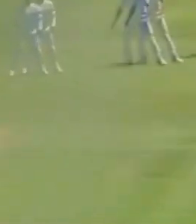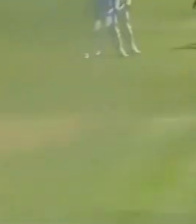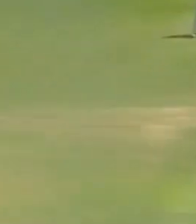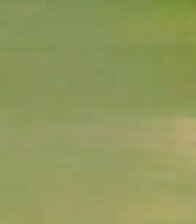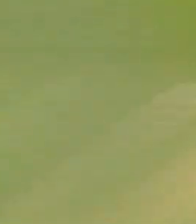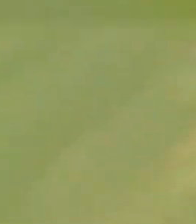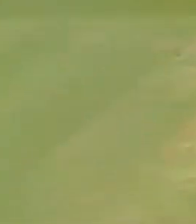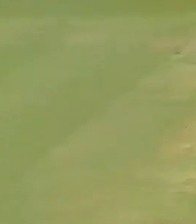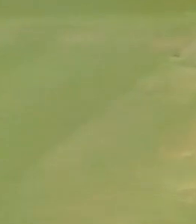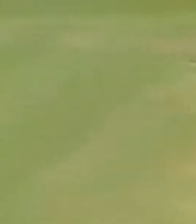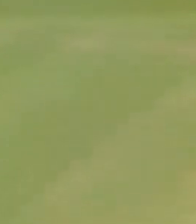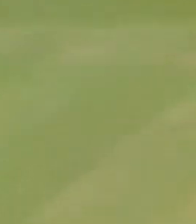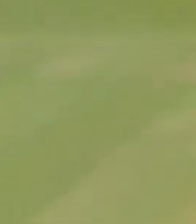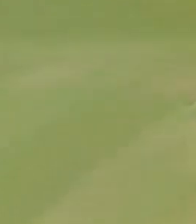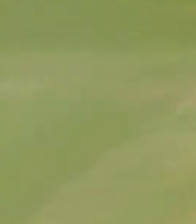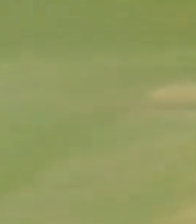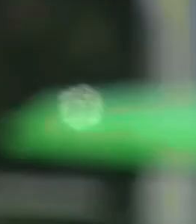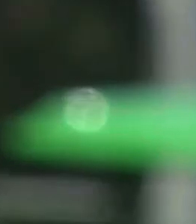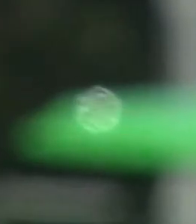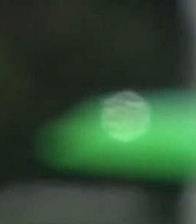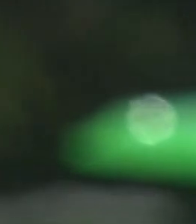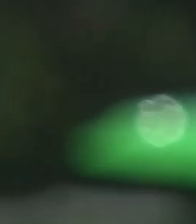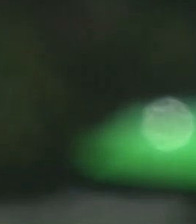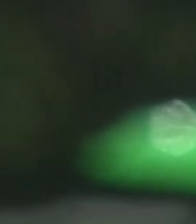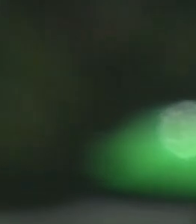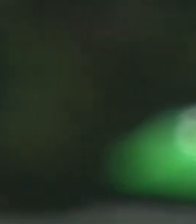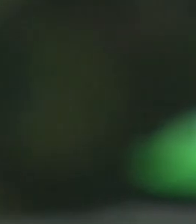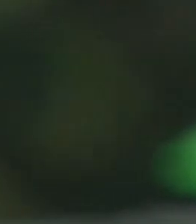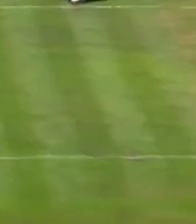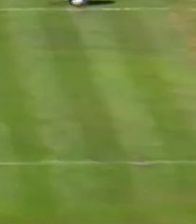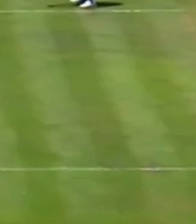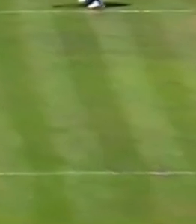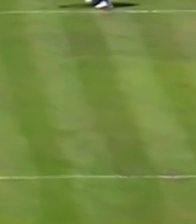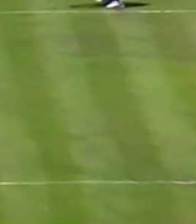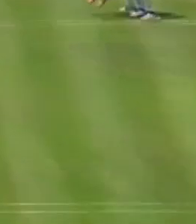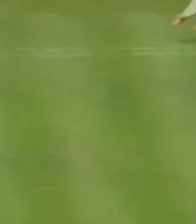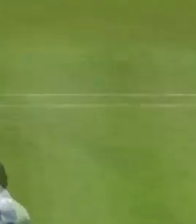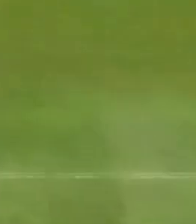Little edge and goes to hand. Looking to turn it to the leg side.